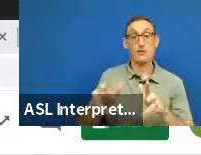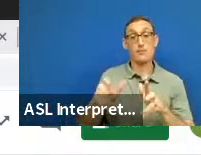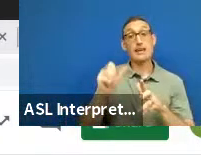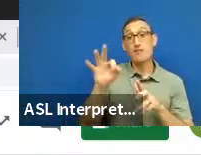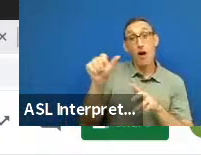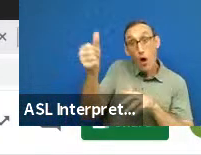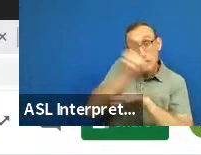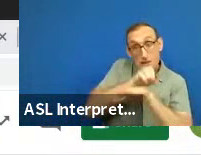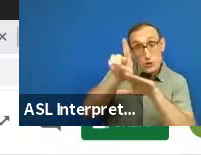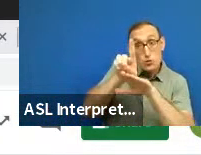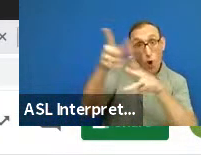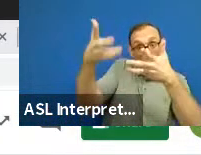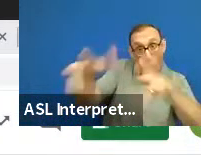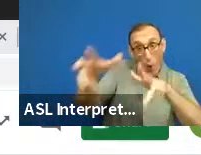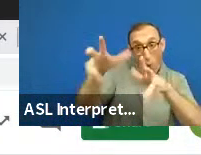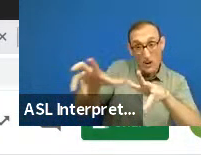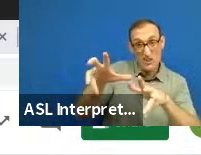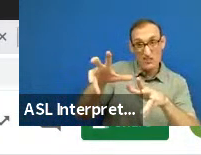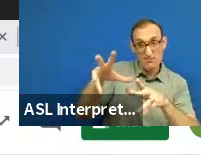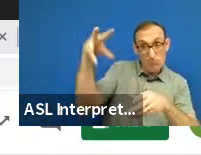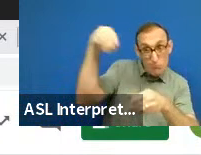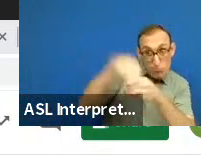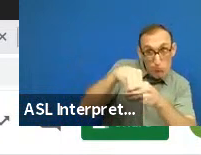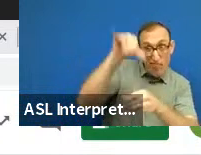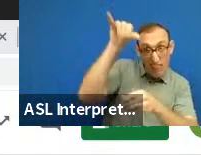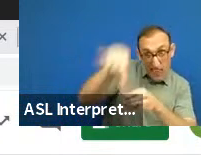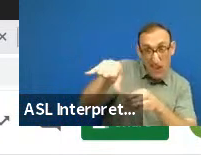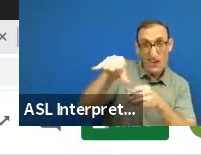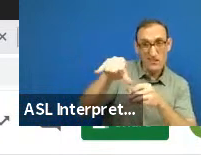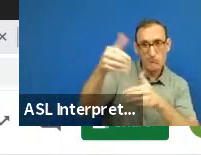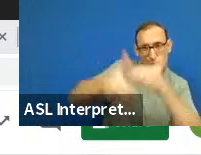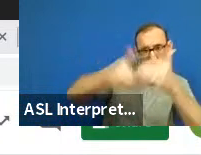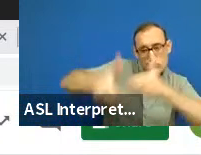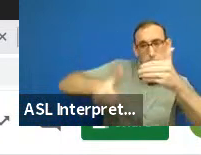an example, that might be helpful.